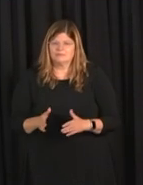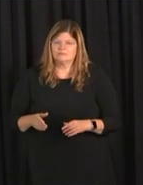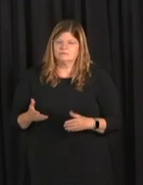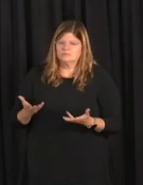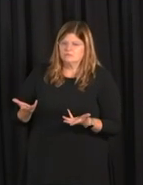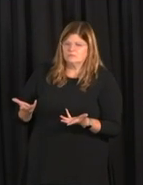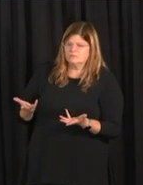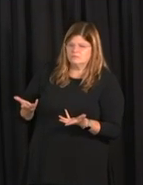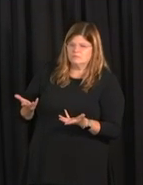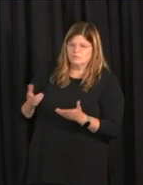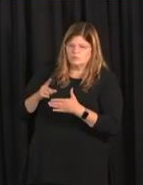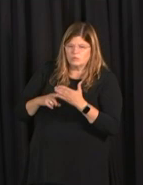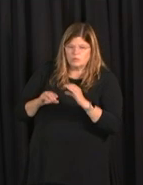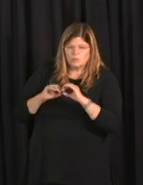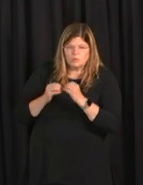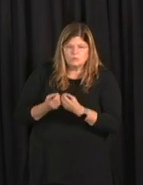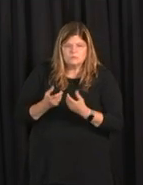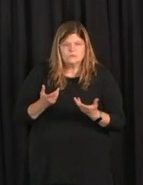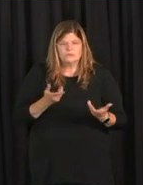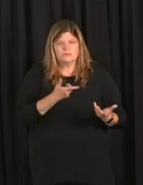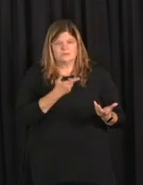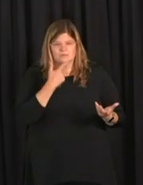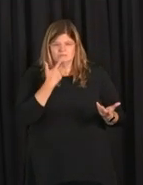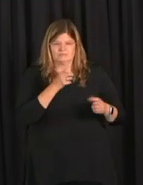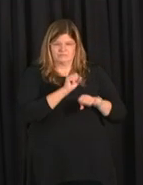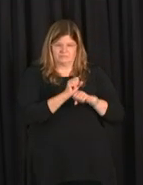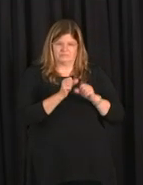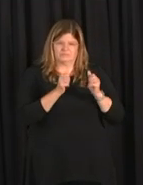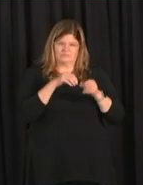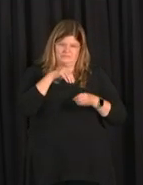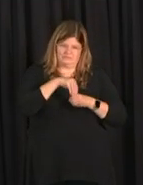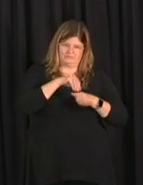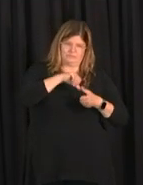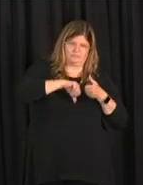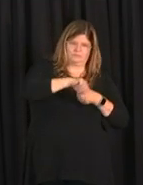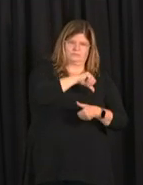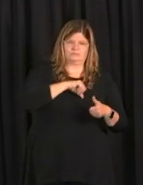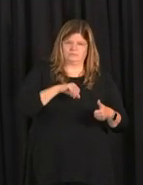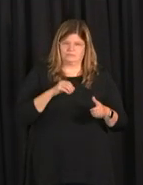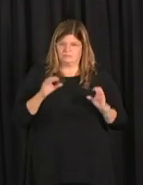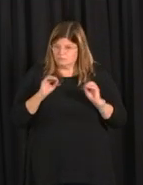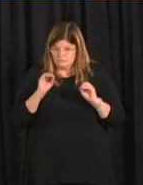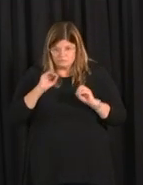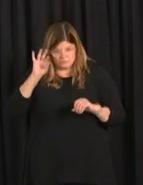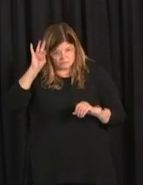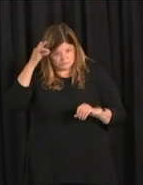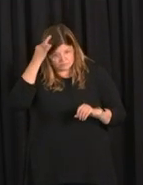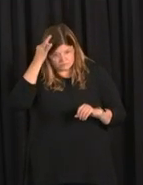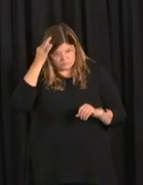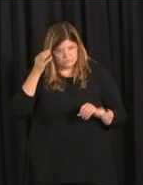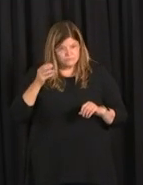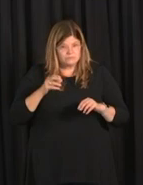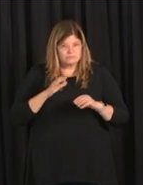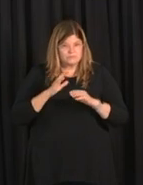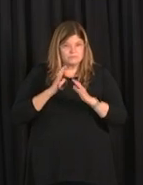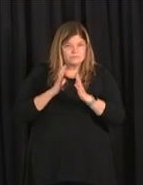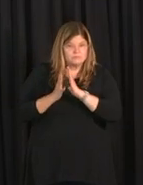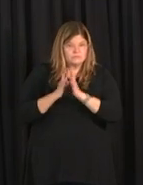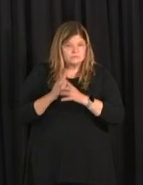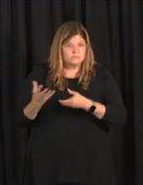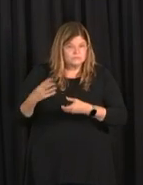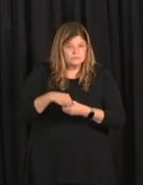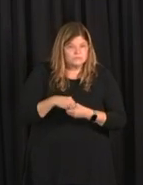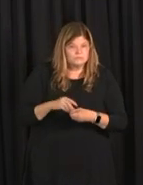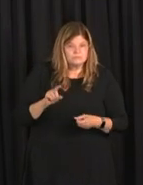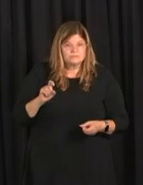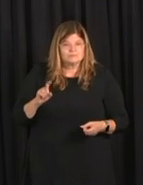What entities, who are you working with? We're working internally. So no Federal Highway Administration involvement? I mean, I